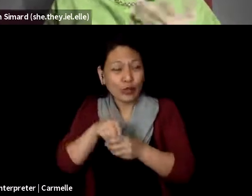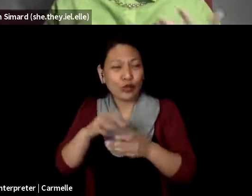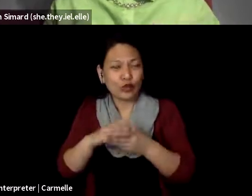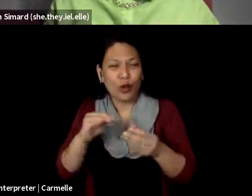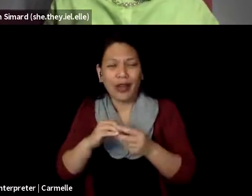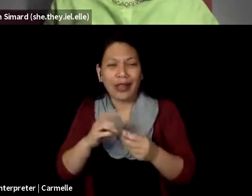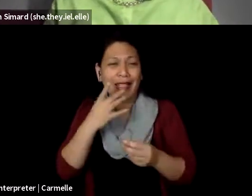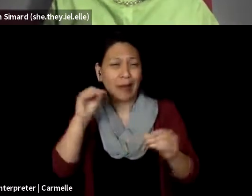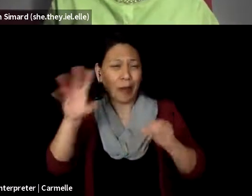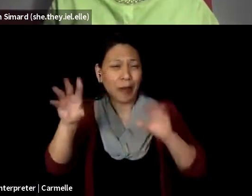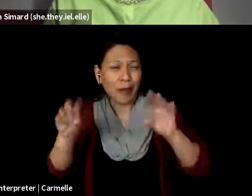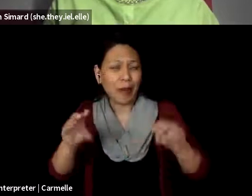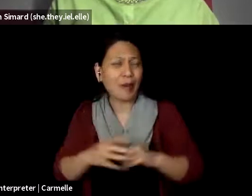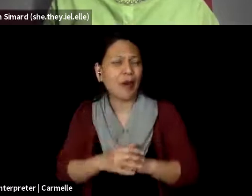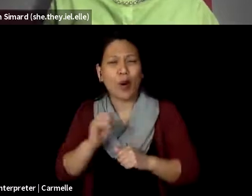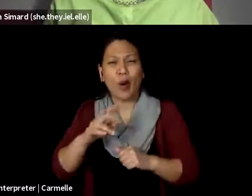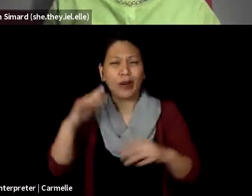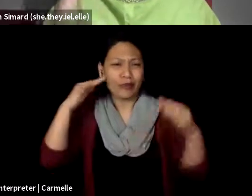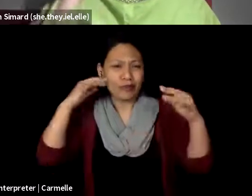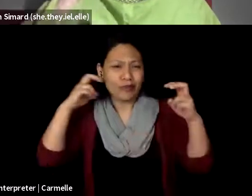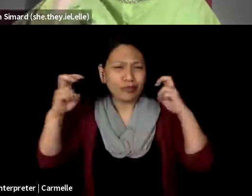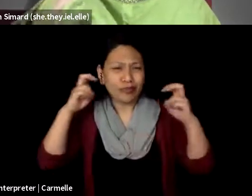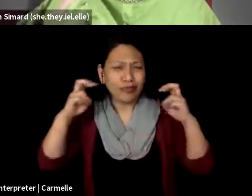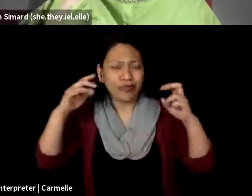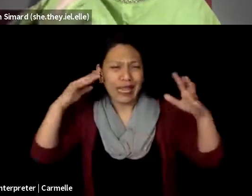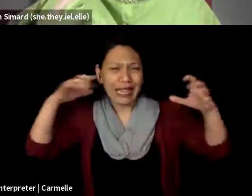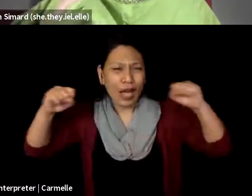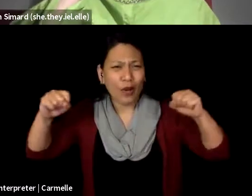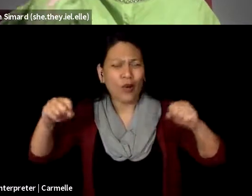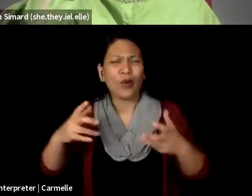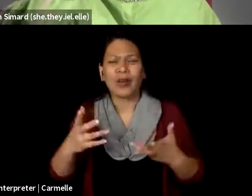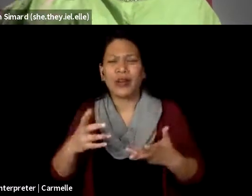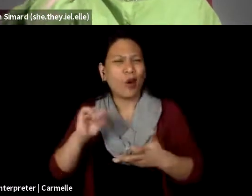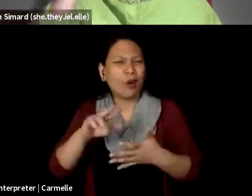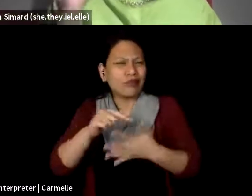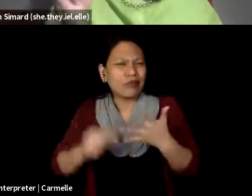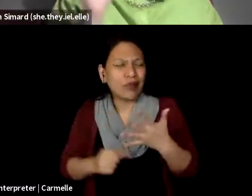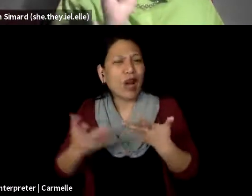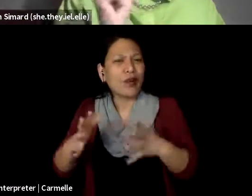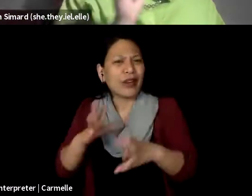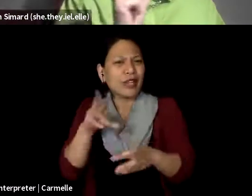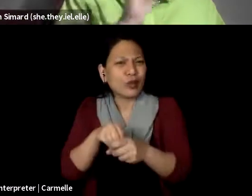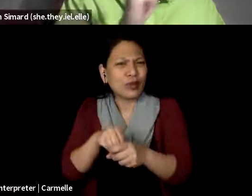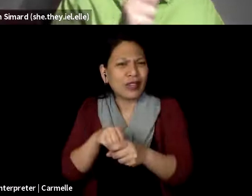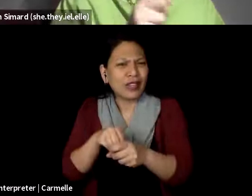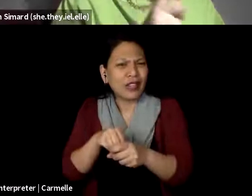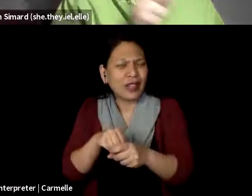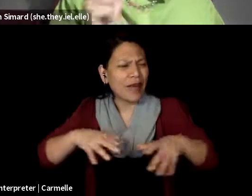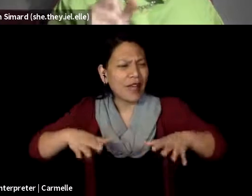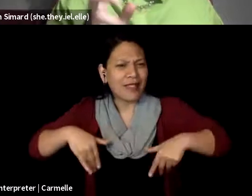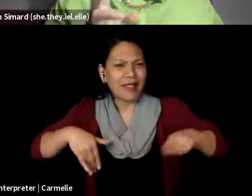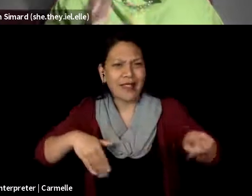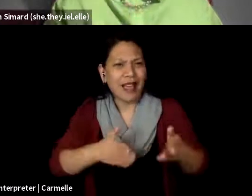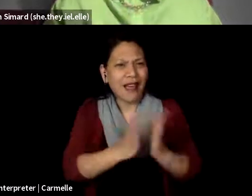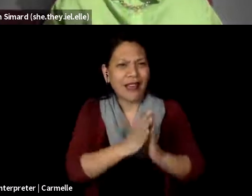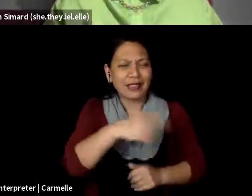There's loud noises. And like, I think it's been really thinking about capitalism, but also